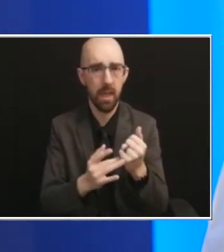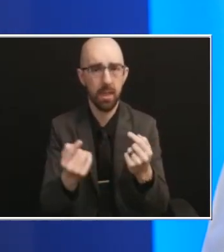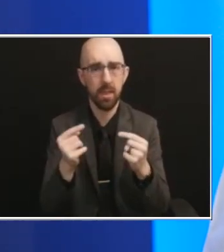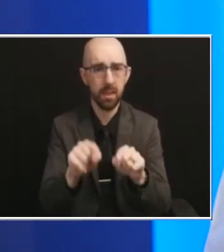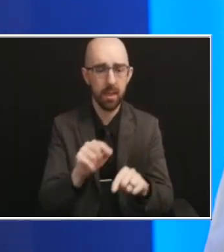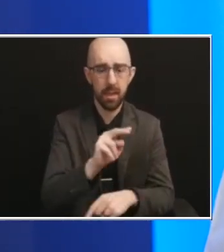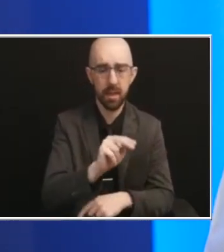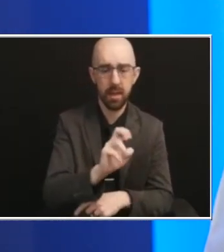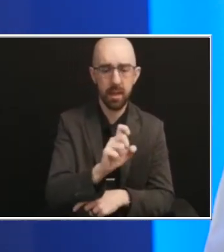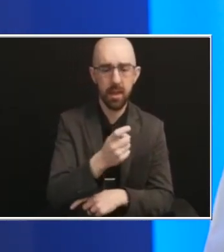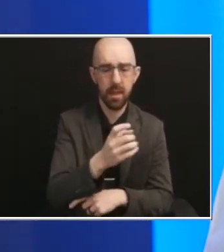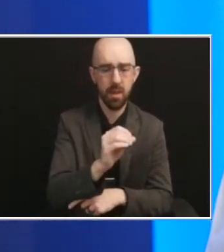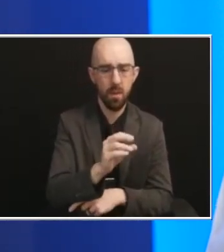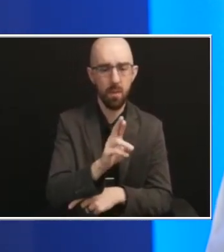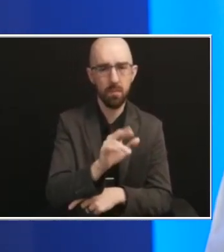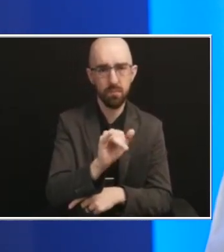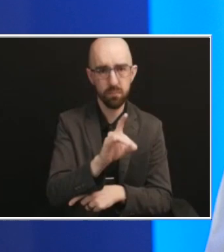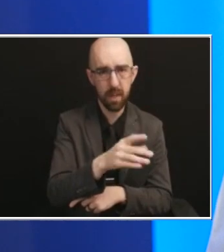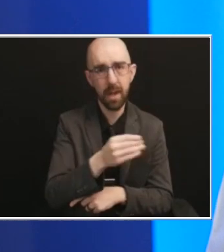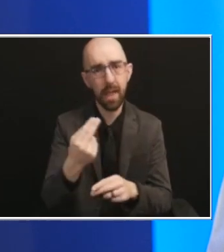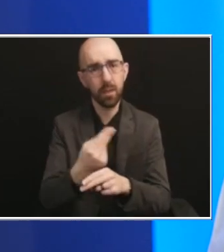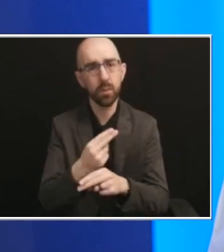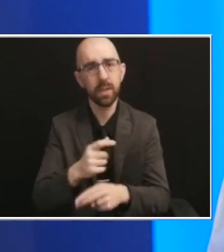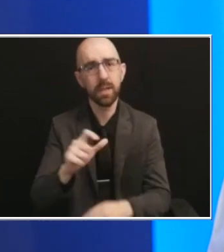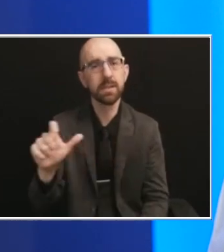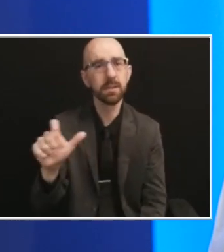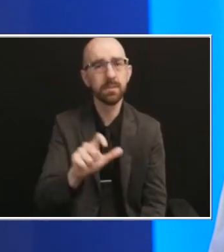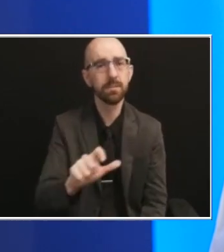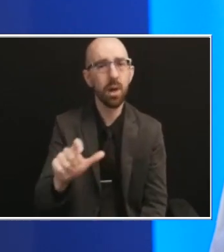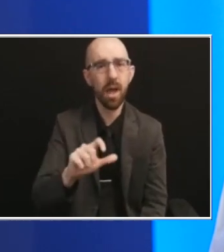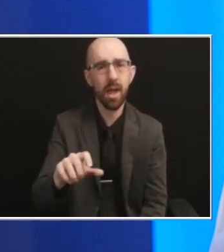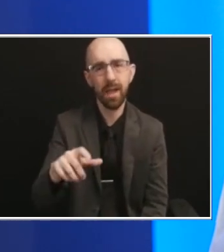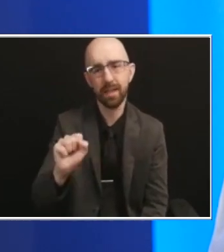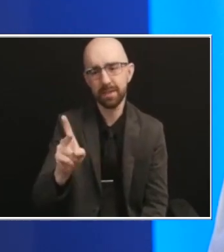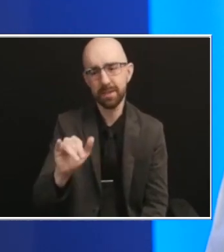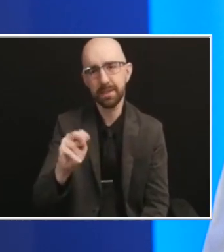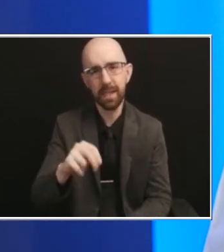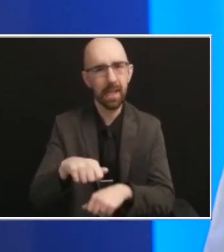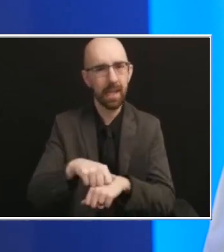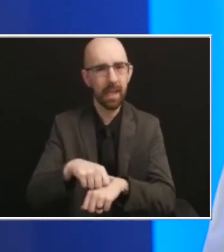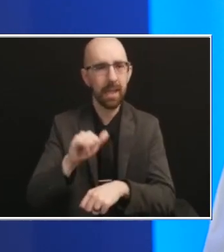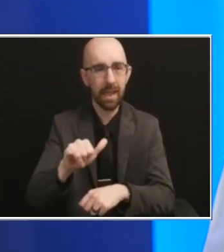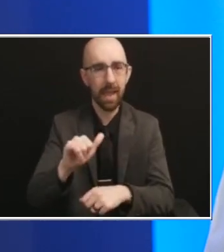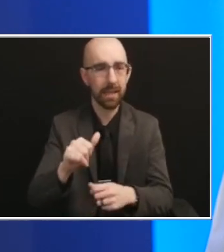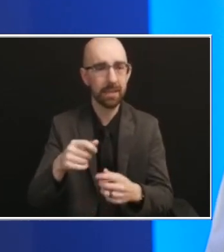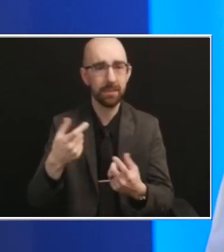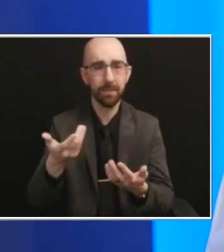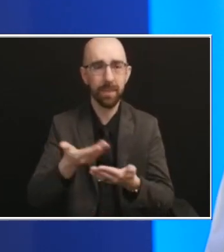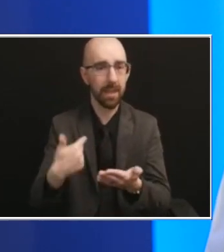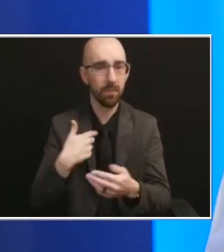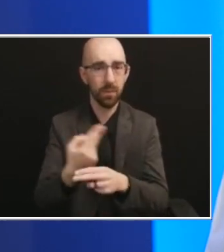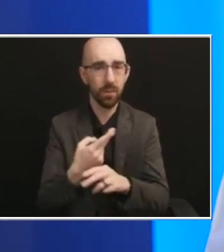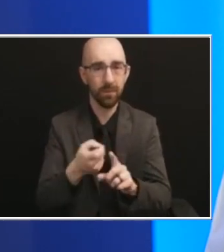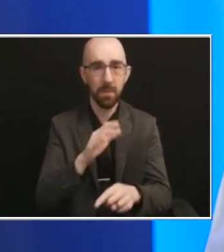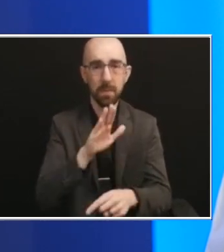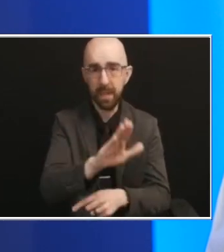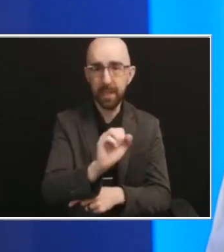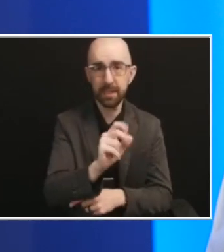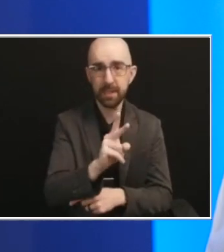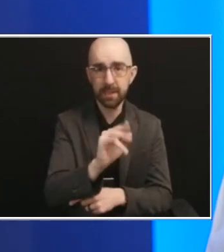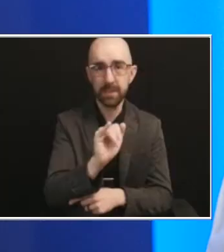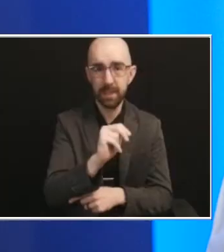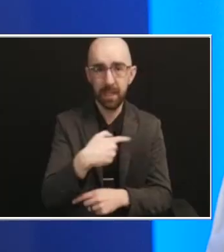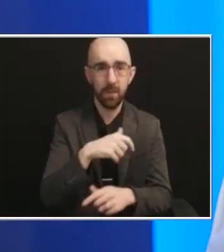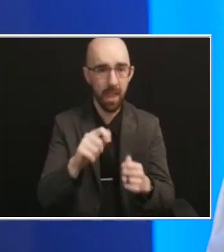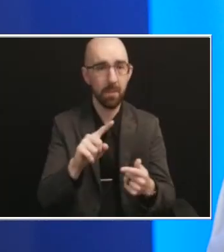Nexibrid and then using spray skin, which are just a suspension that we make from his own skin that we are able to